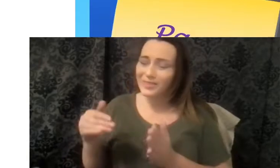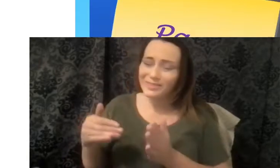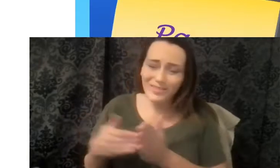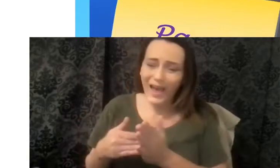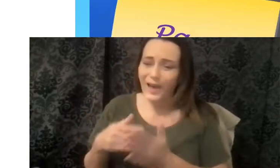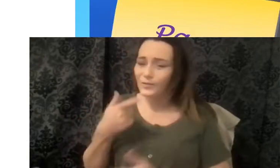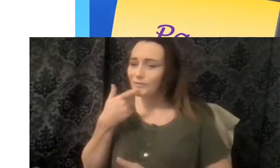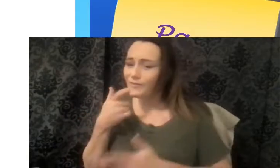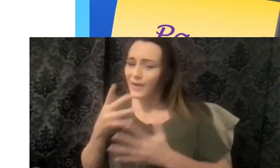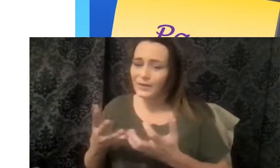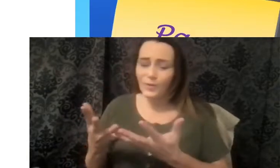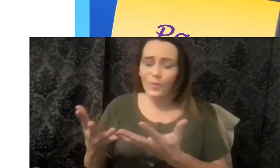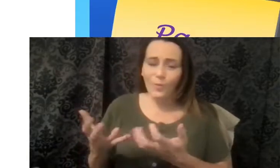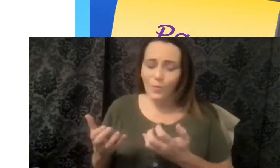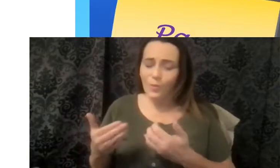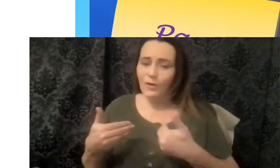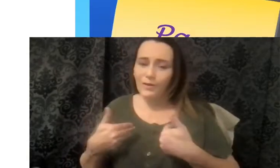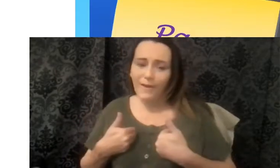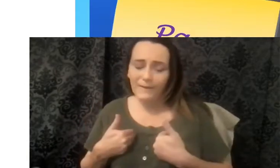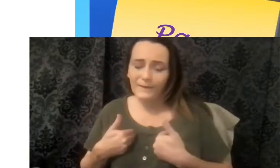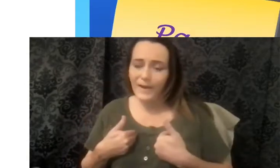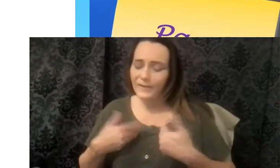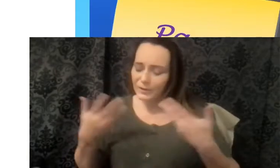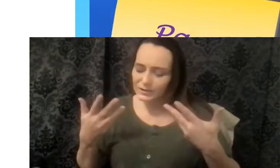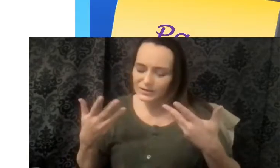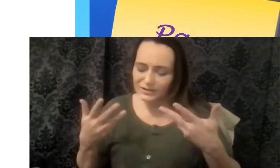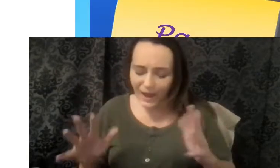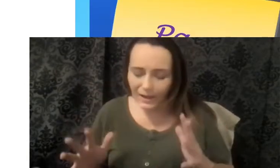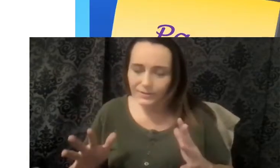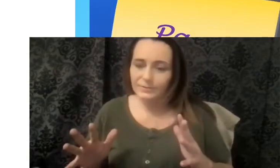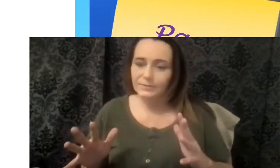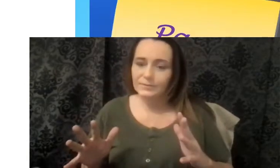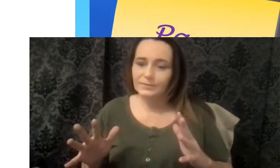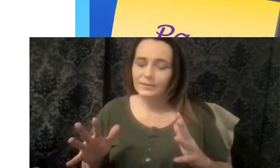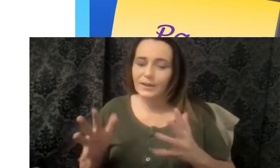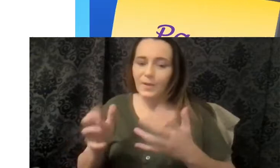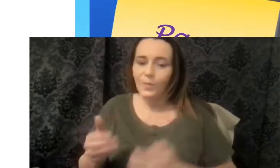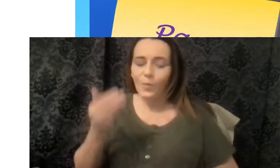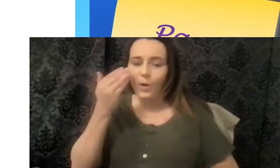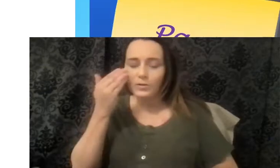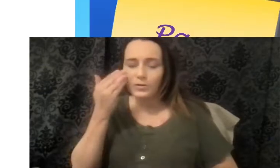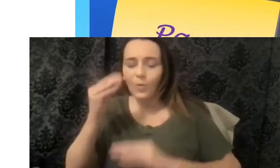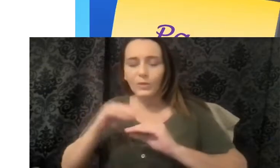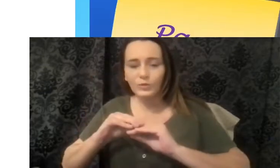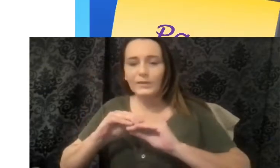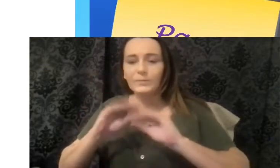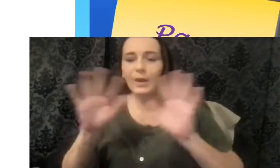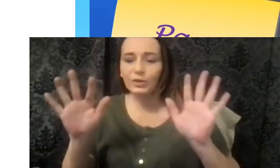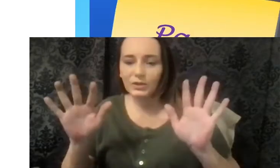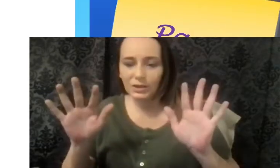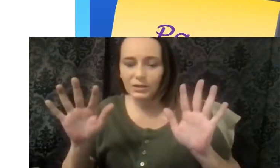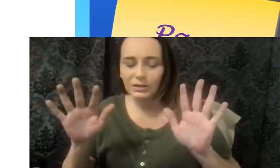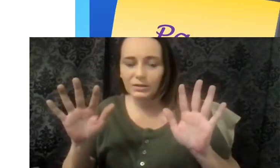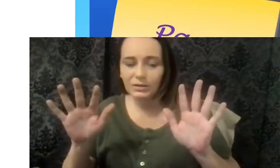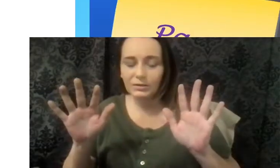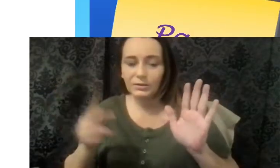that wanted to have this done and wanted to know the transparency. And there